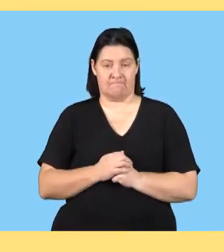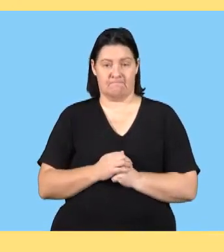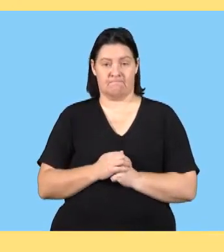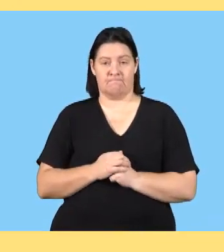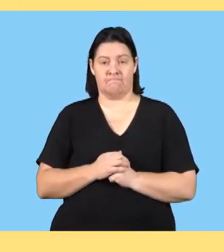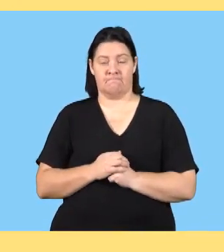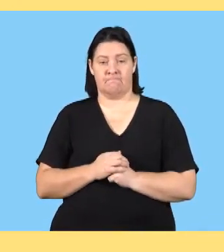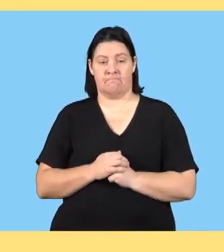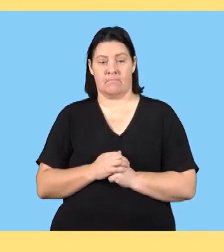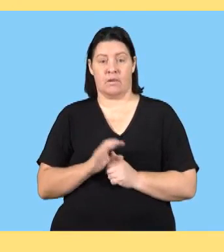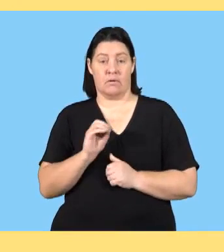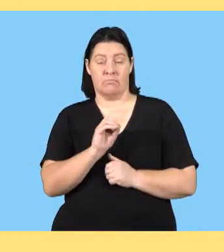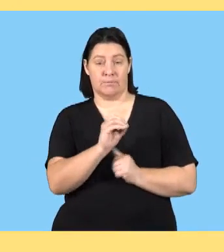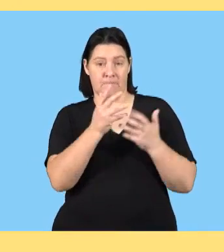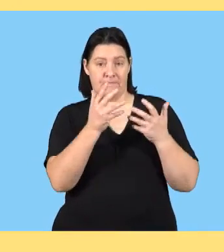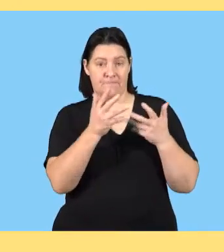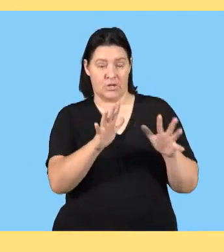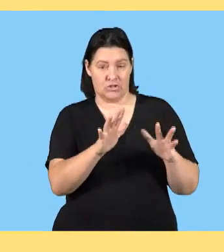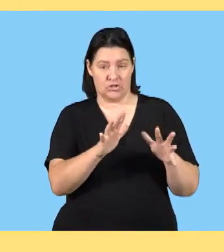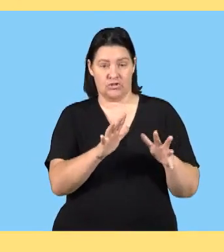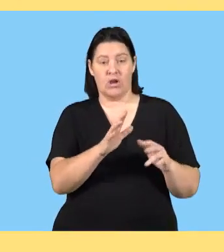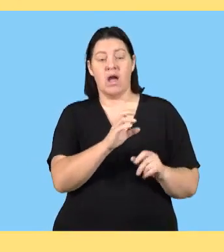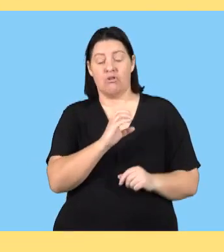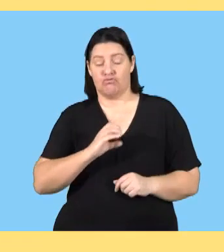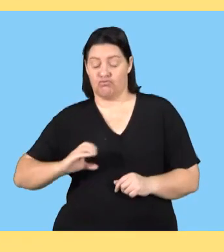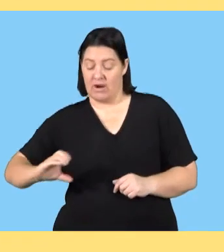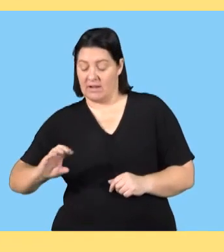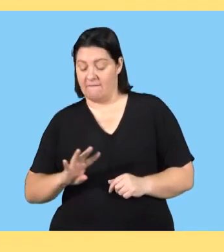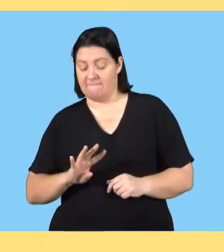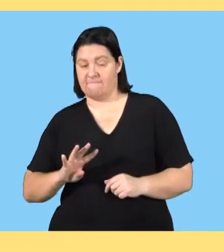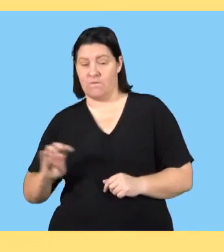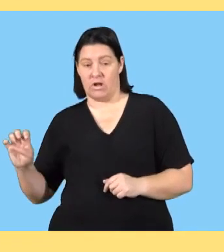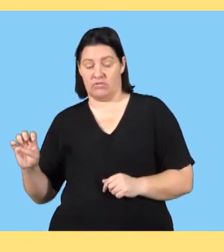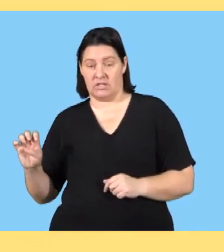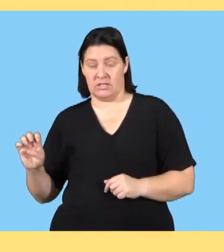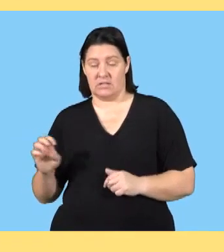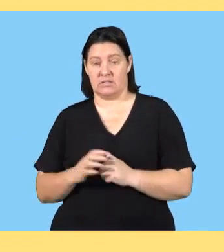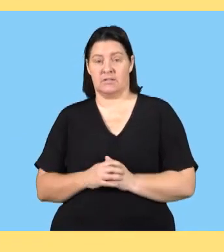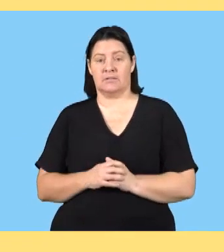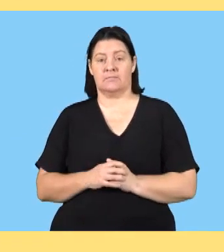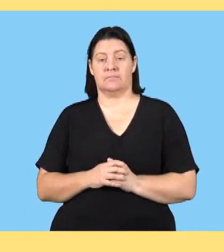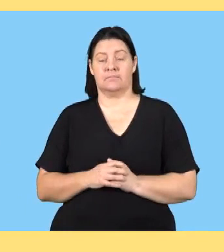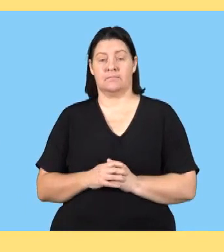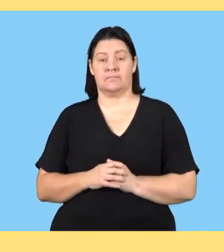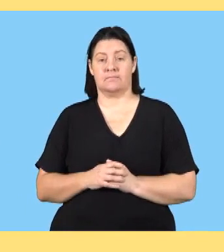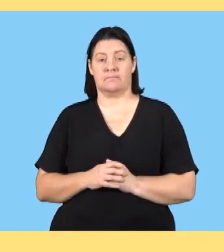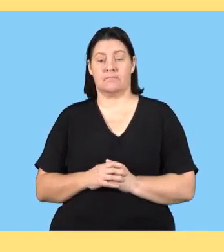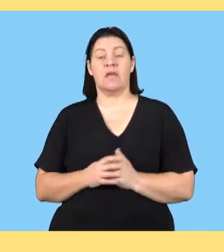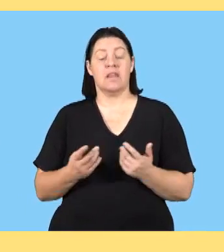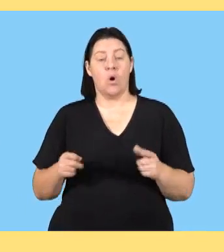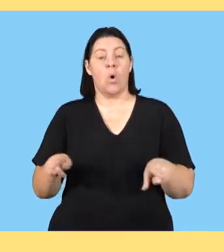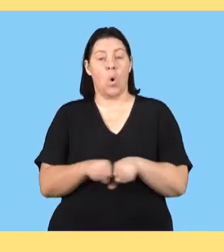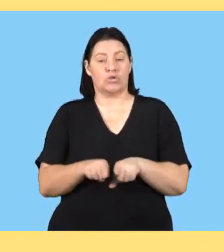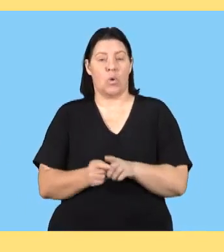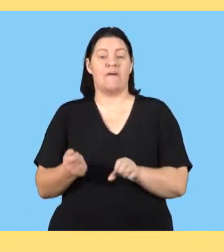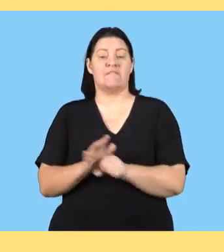Transport. And once I credit Man Transport with 400, it will